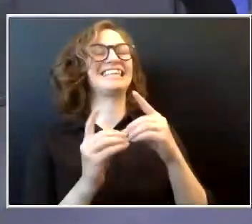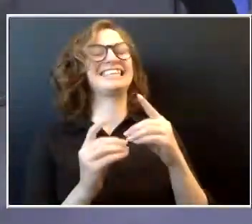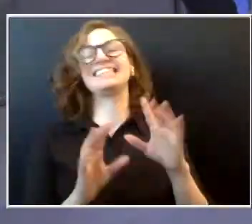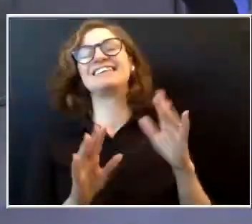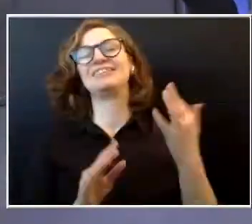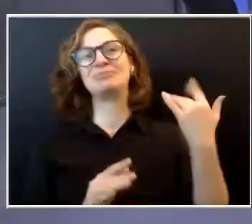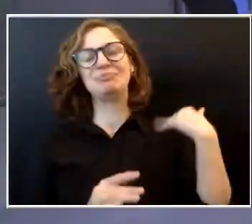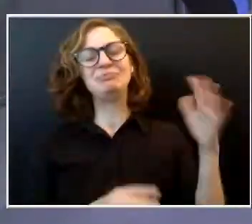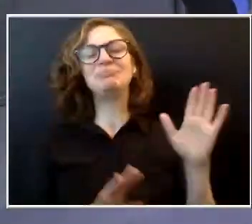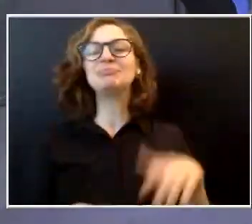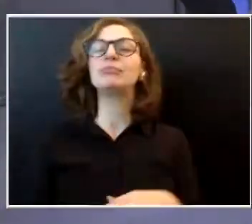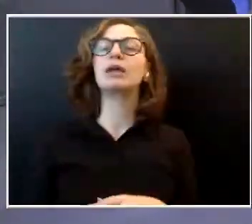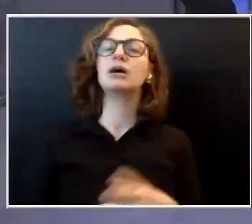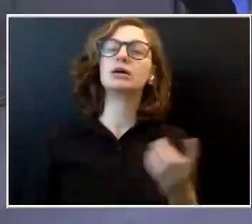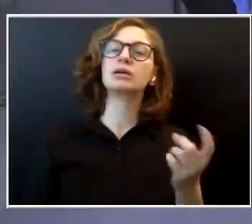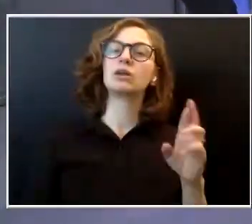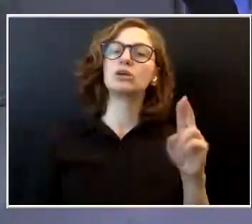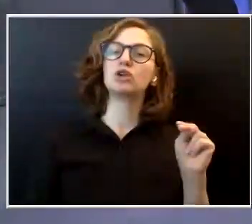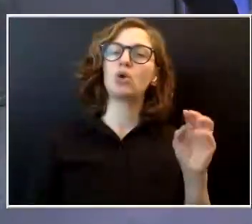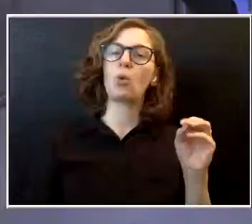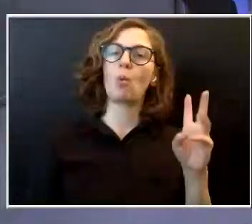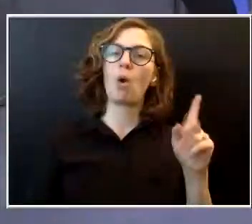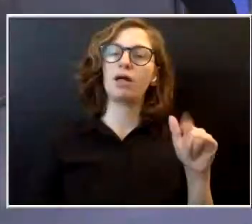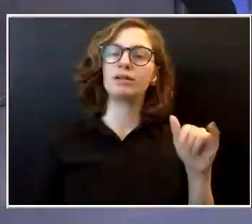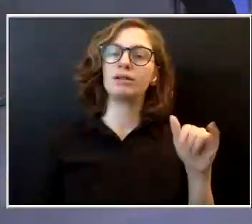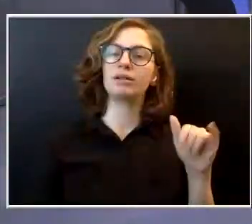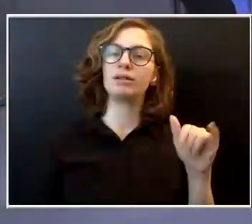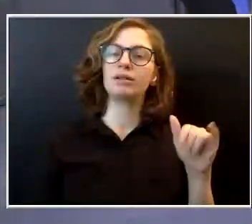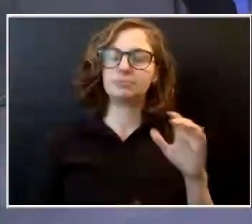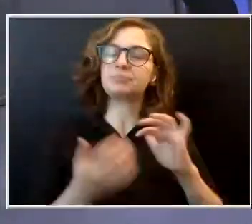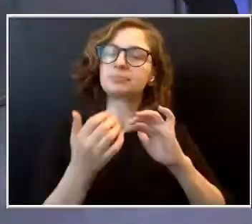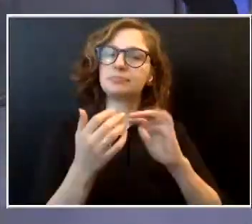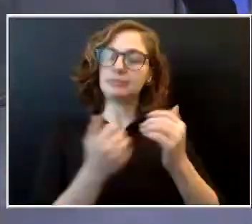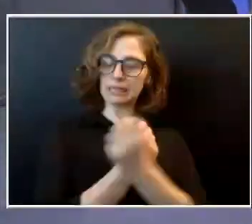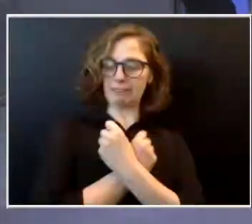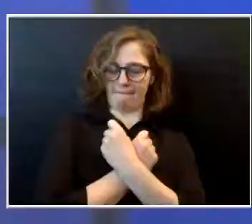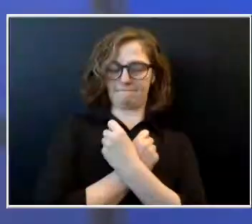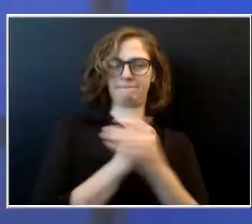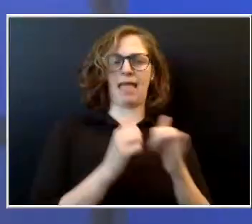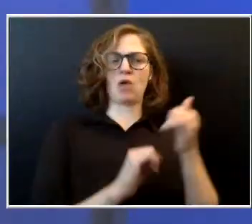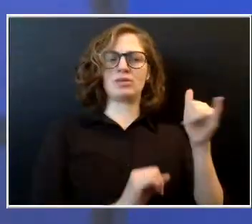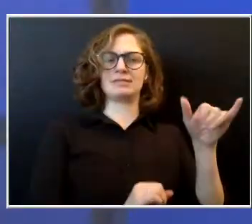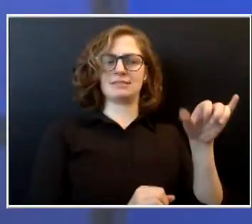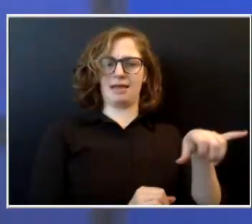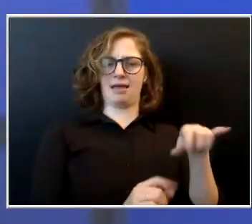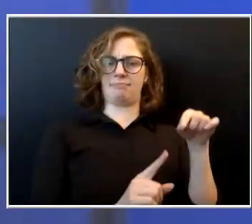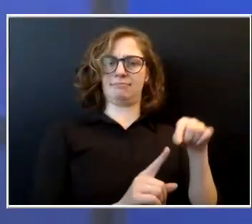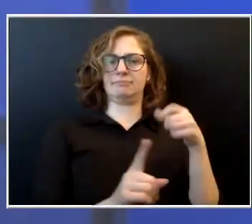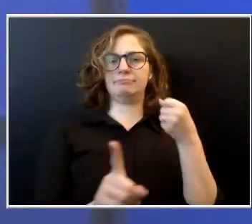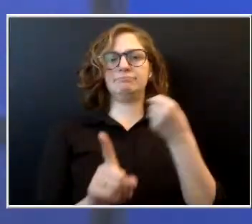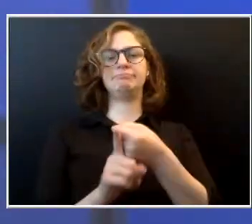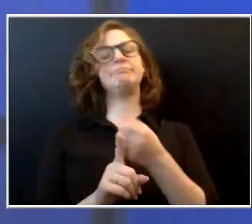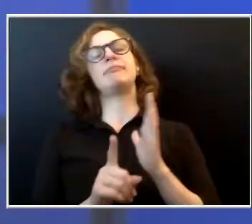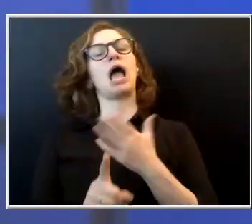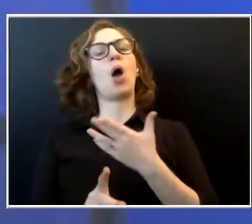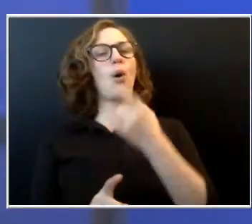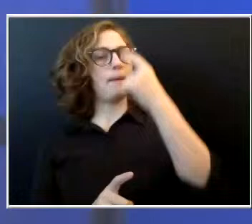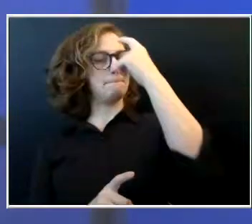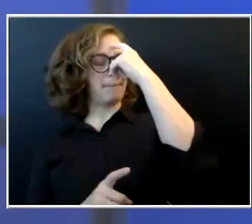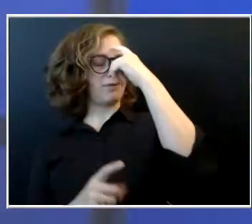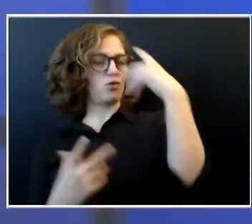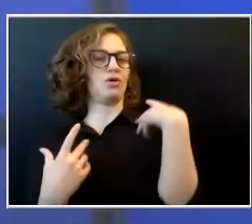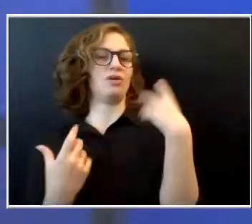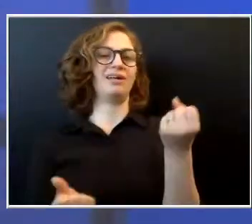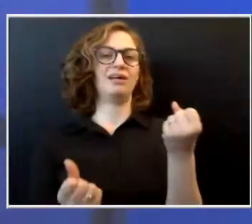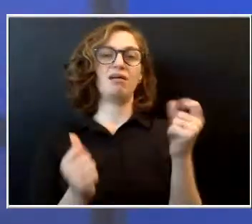how does then love influence our mental well-being? I mean, it's, again, so varied. Everybody wants it to boil down